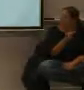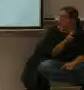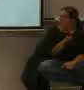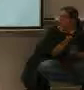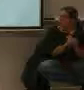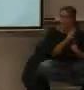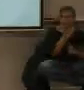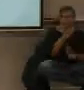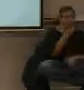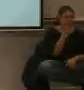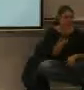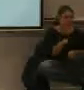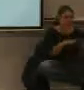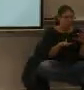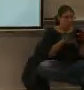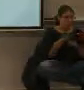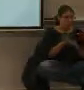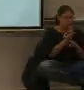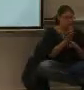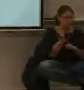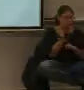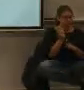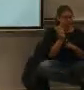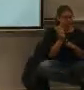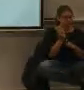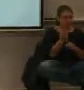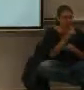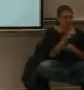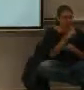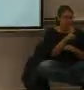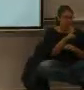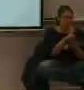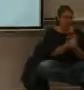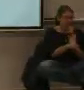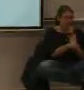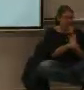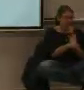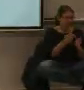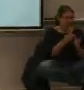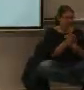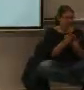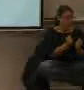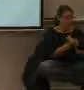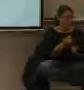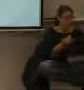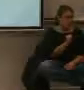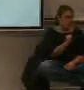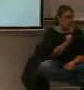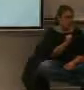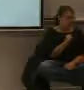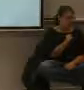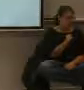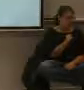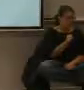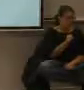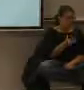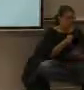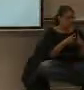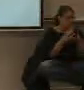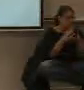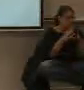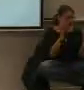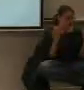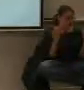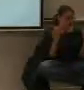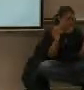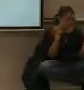most common chemical used, and it's basically a weed killer that interferes with photosynthesis. So it's actually a very